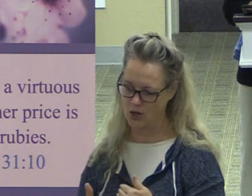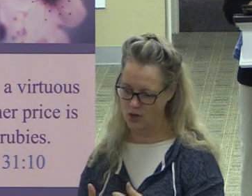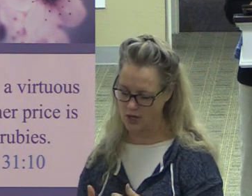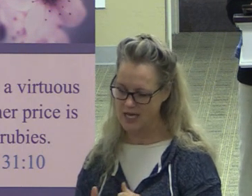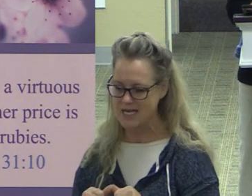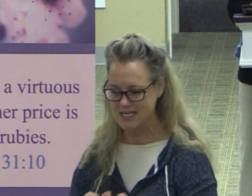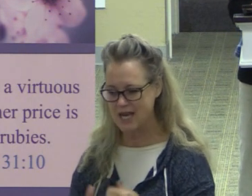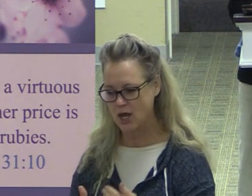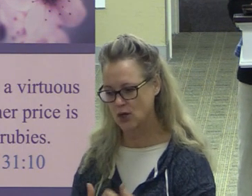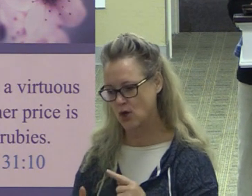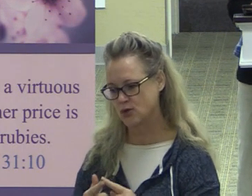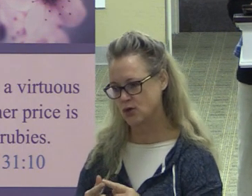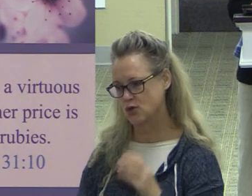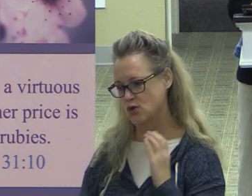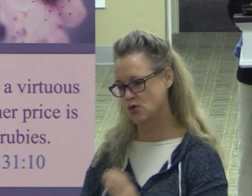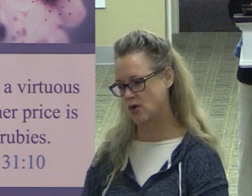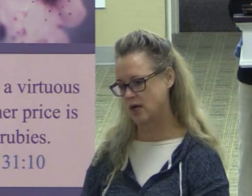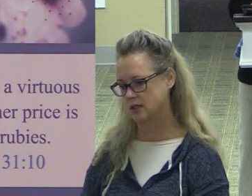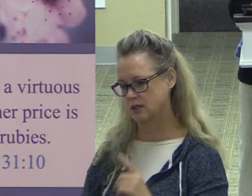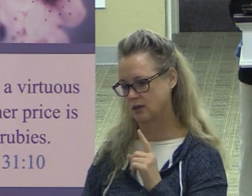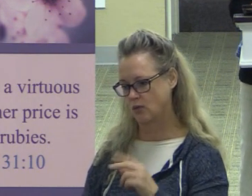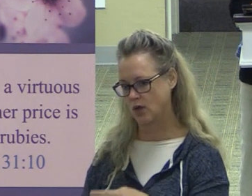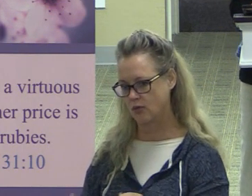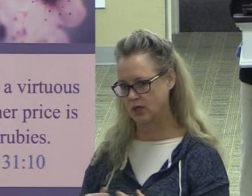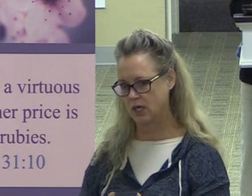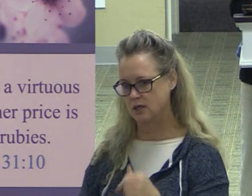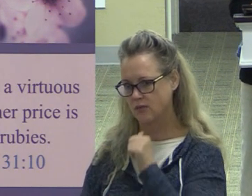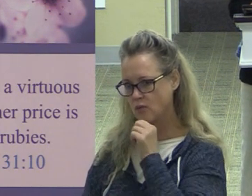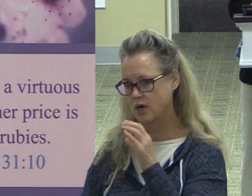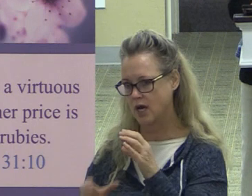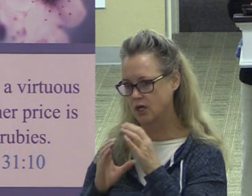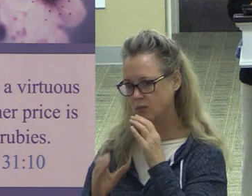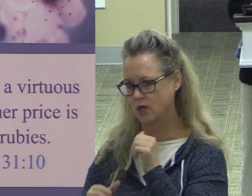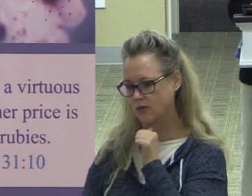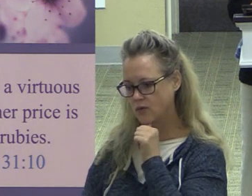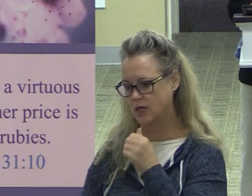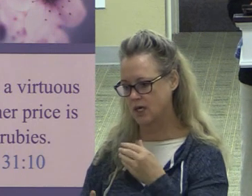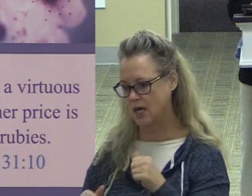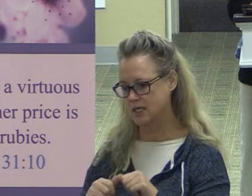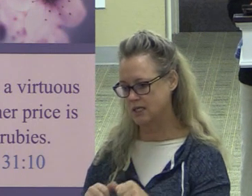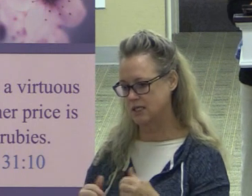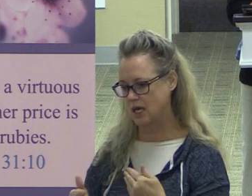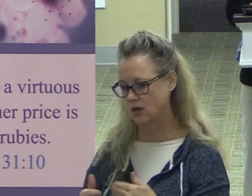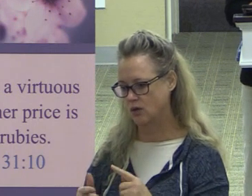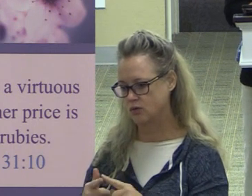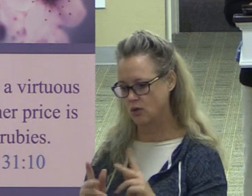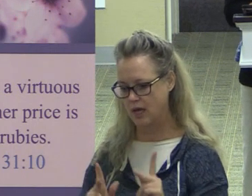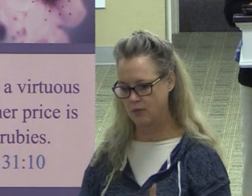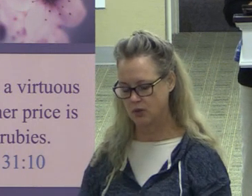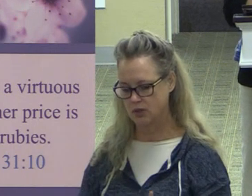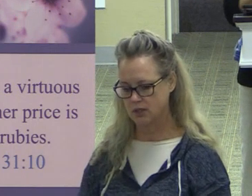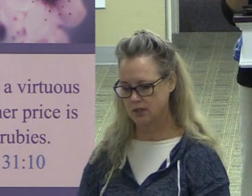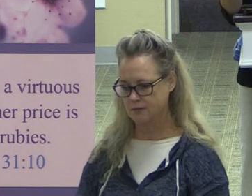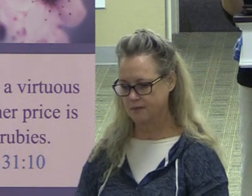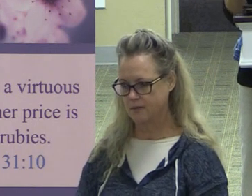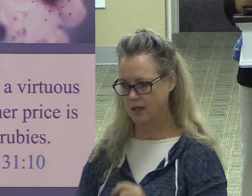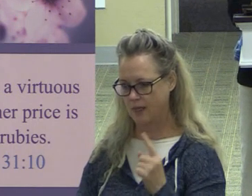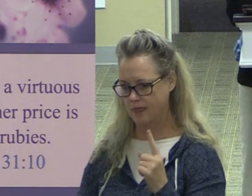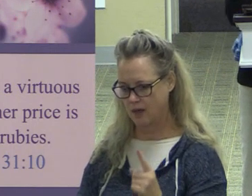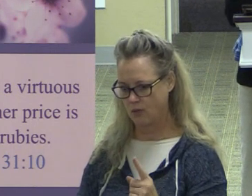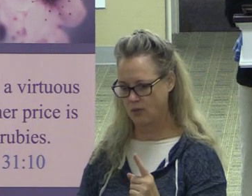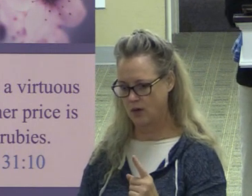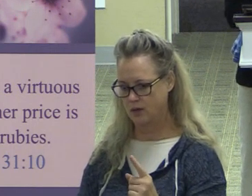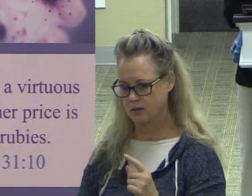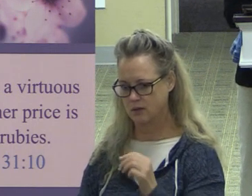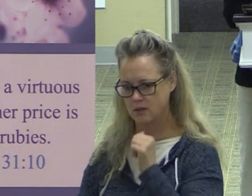relationships, if you're not communicating, if you're not staying close to that person, that one, you're